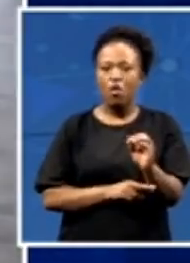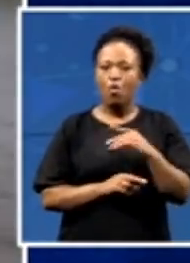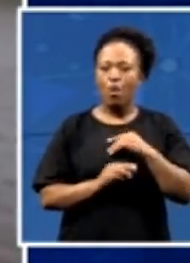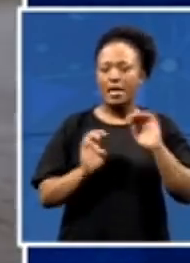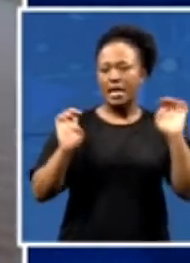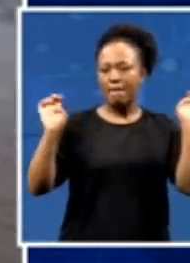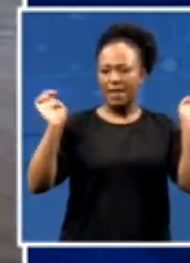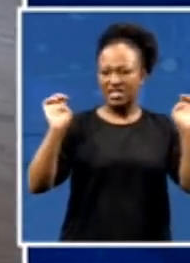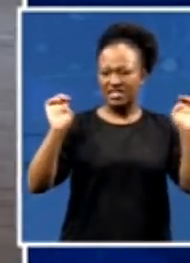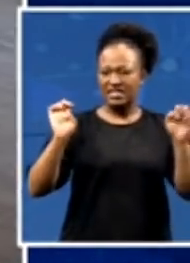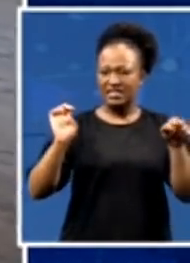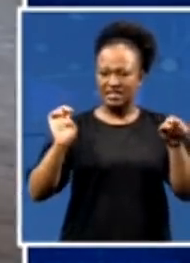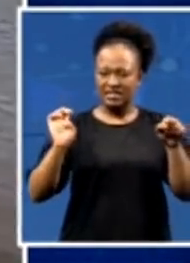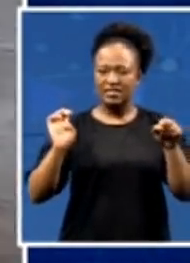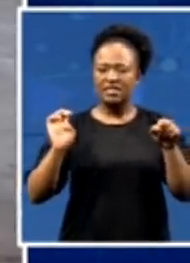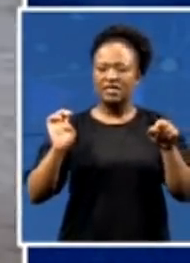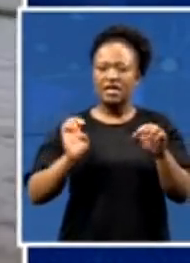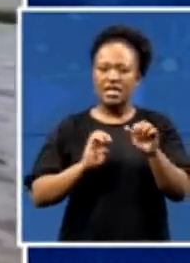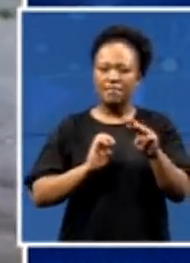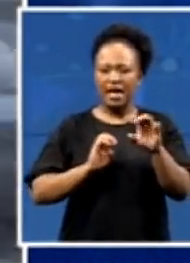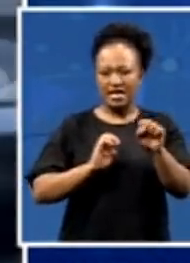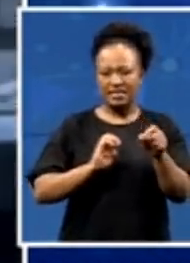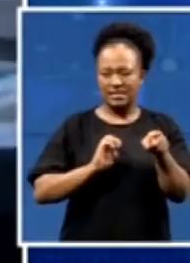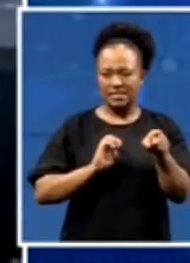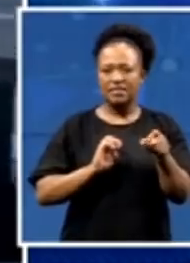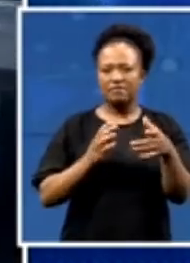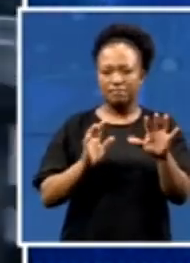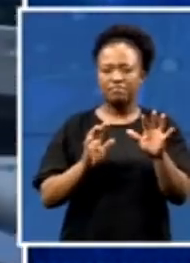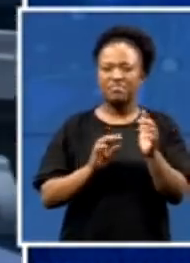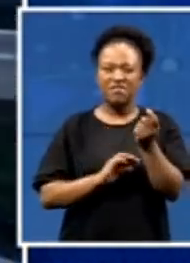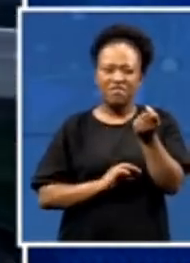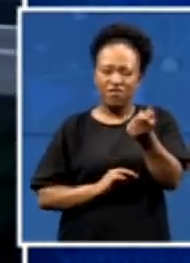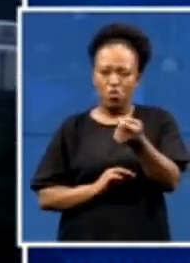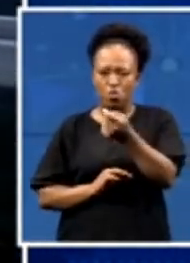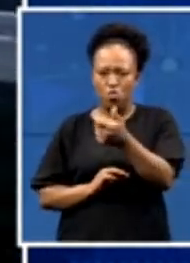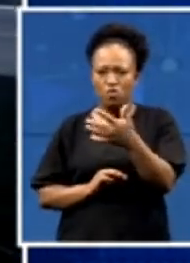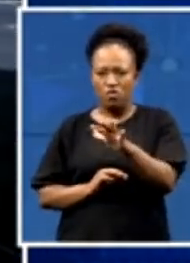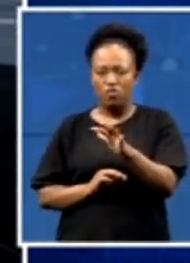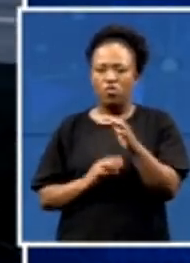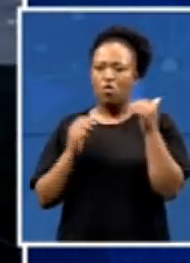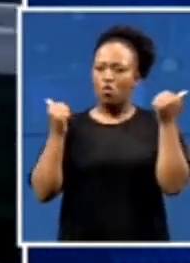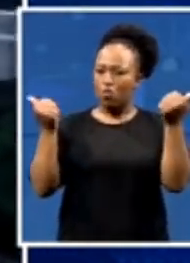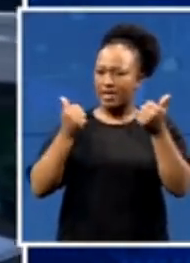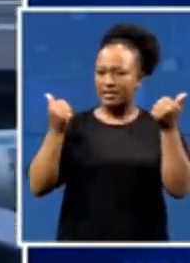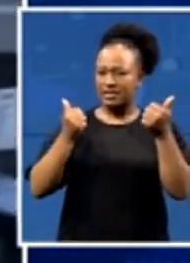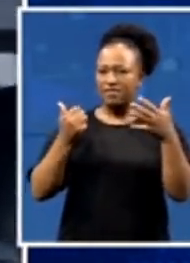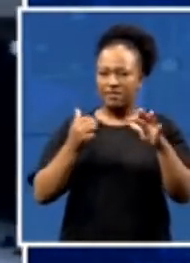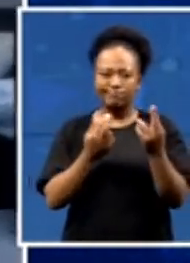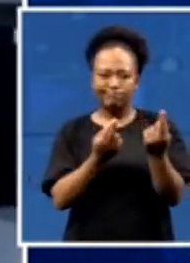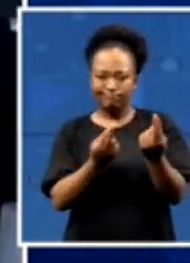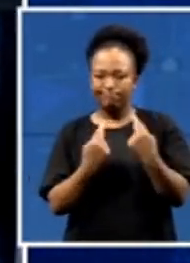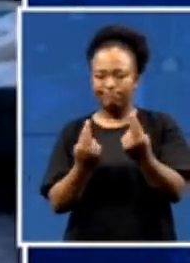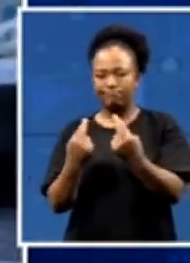rescue services. Let me quote a few that have already responded to some of this situation. Let me